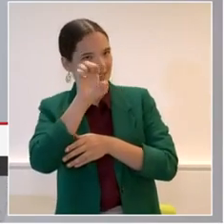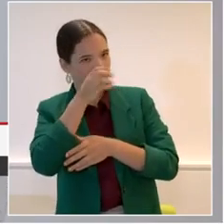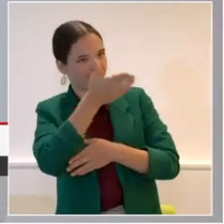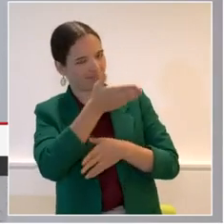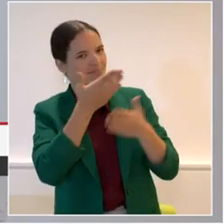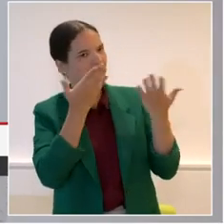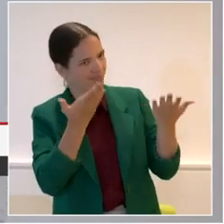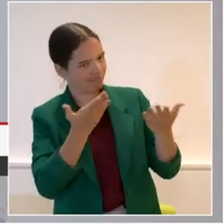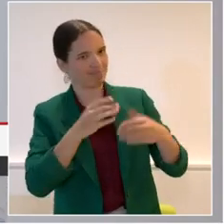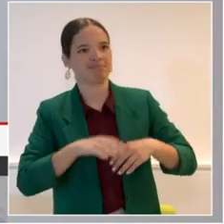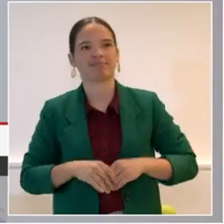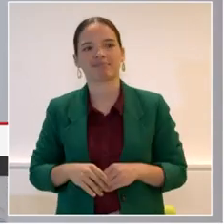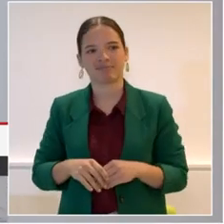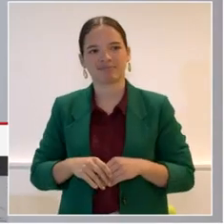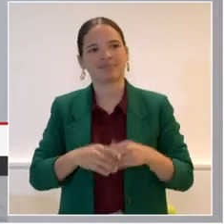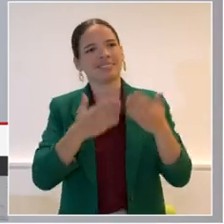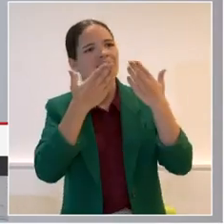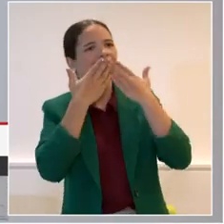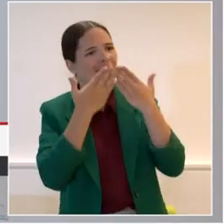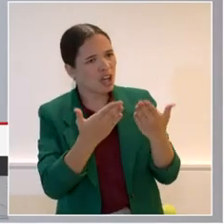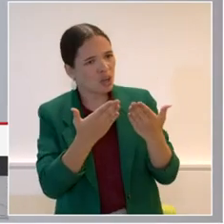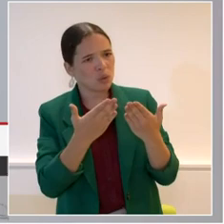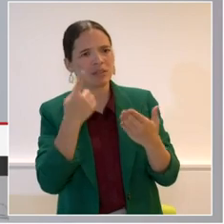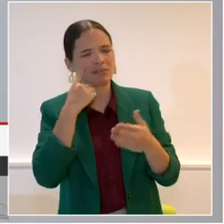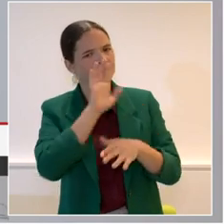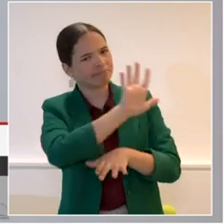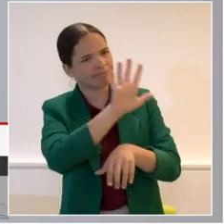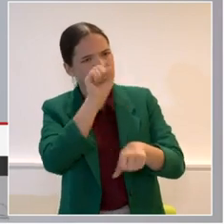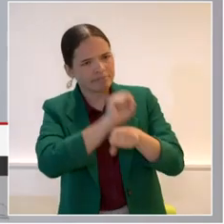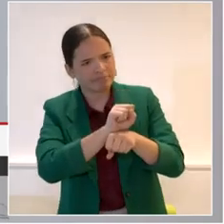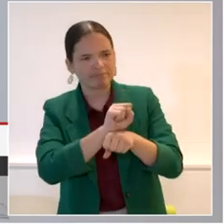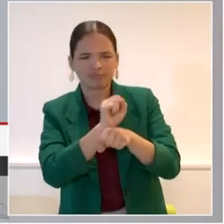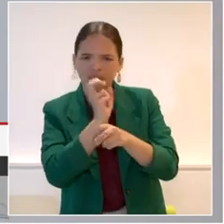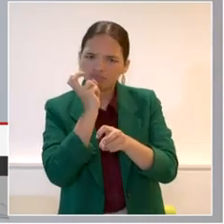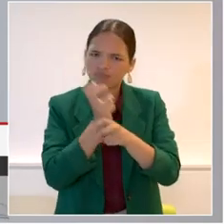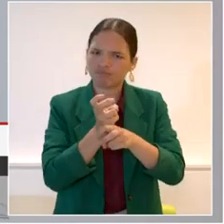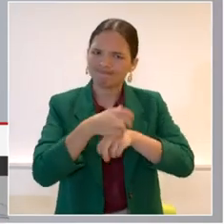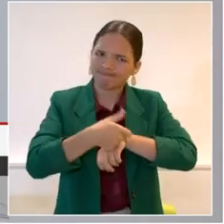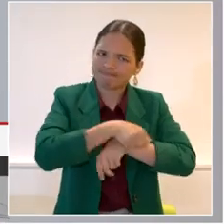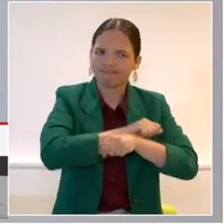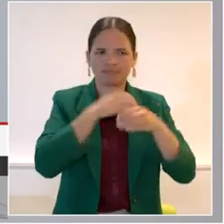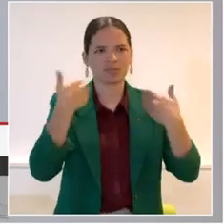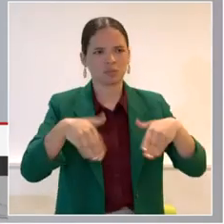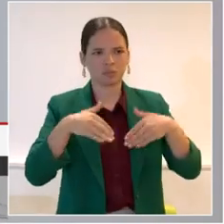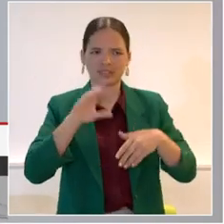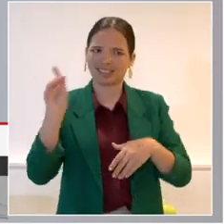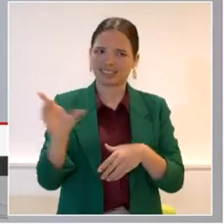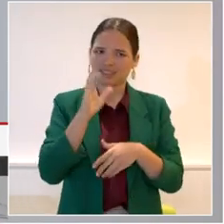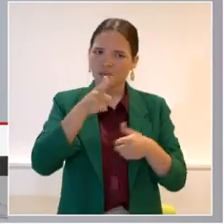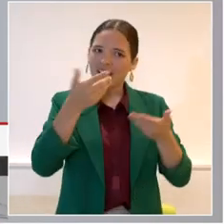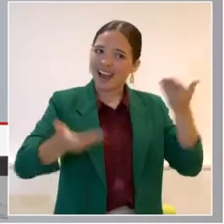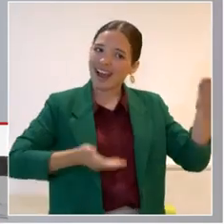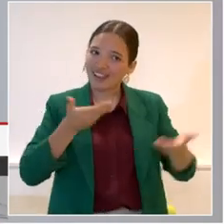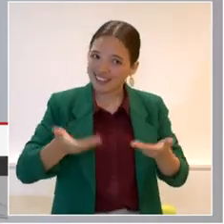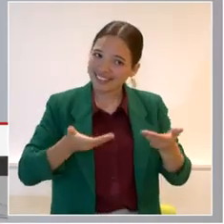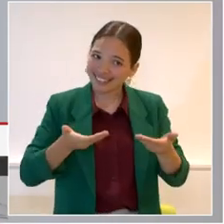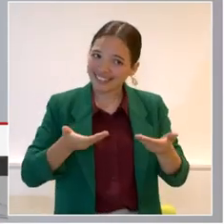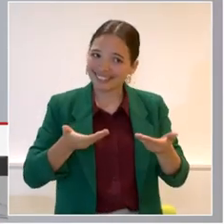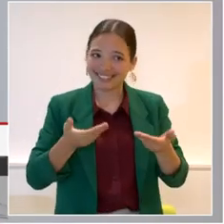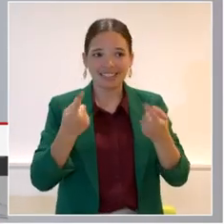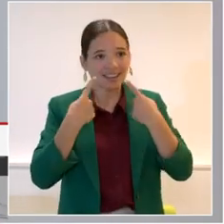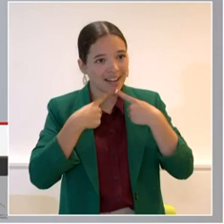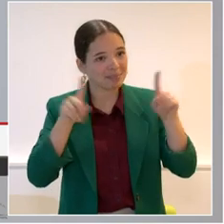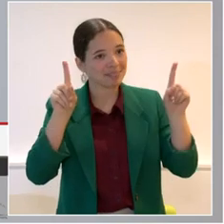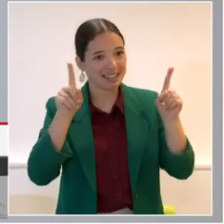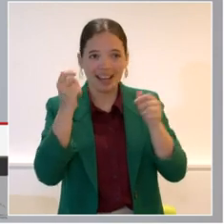And thank you for working hard and where DC is hiring. I say that in all of my